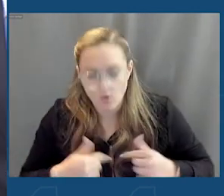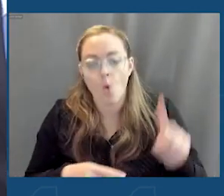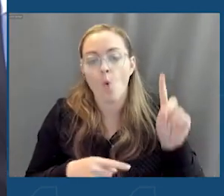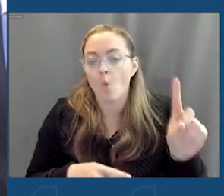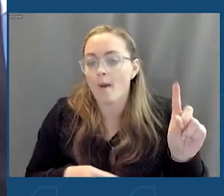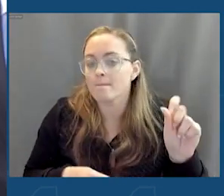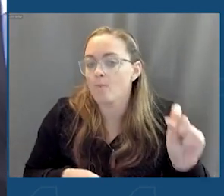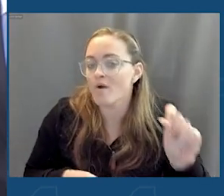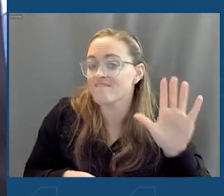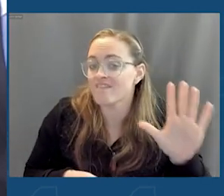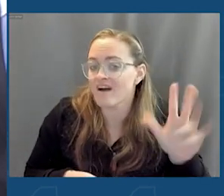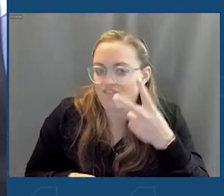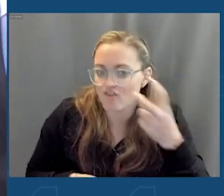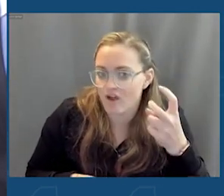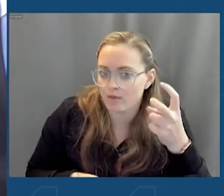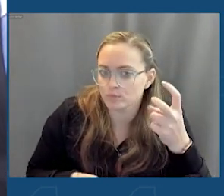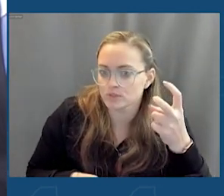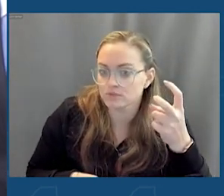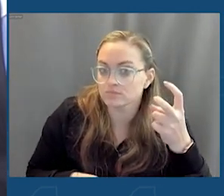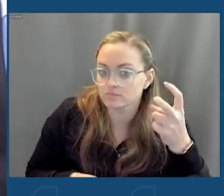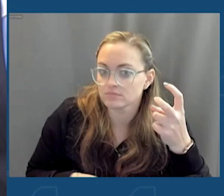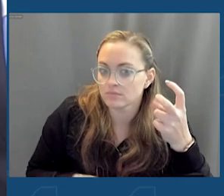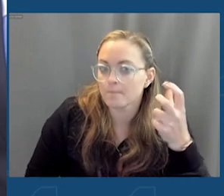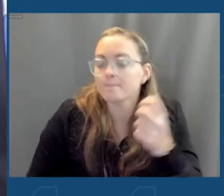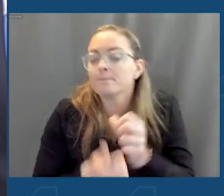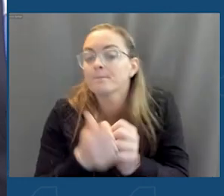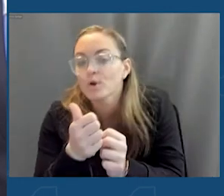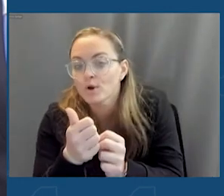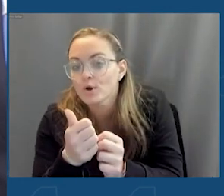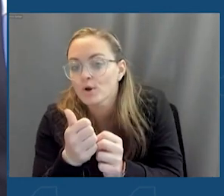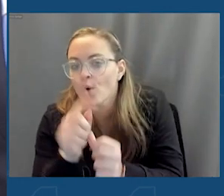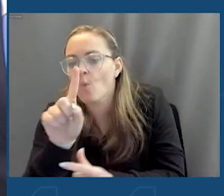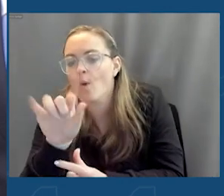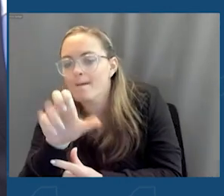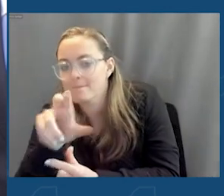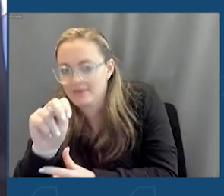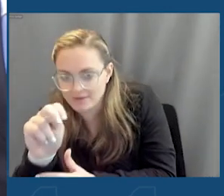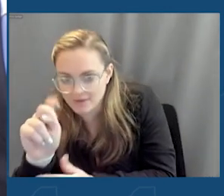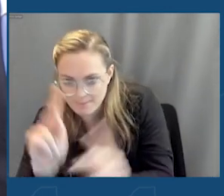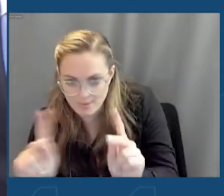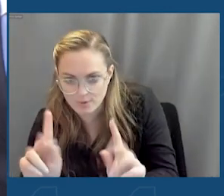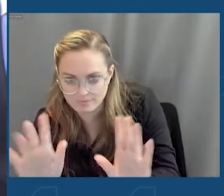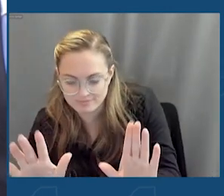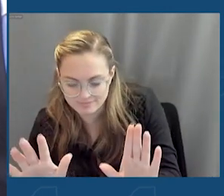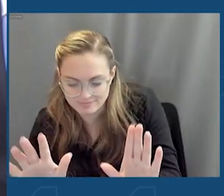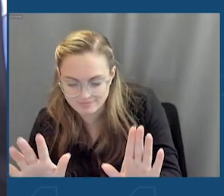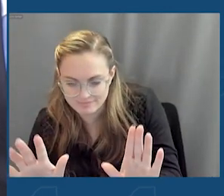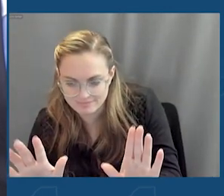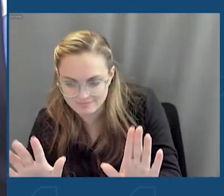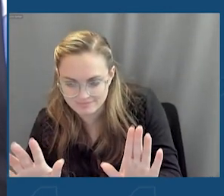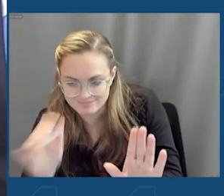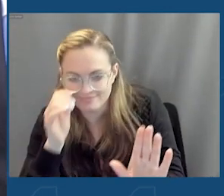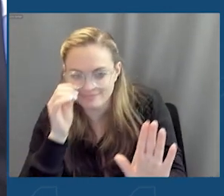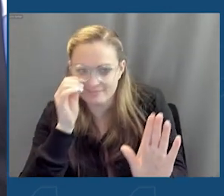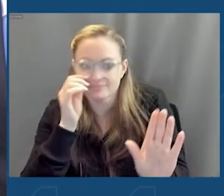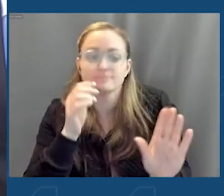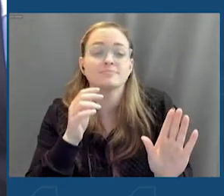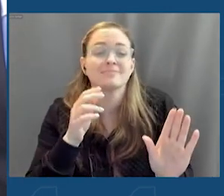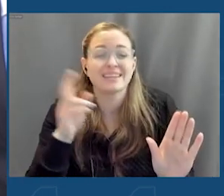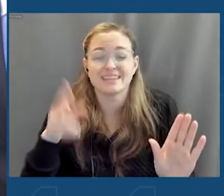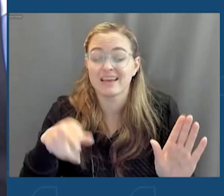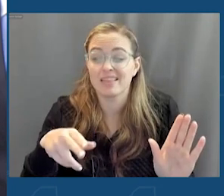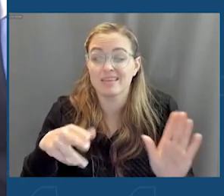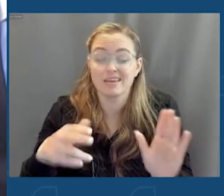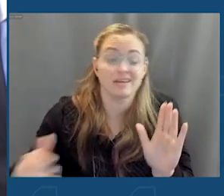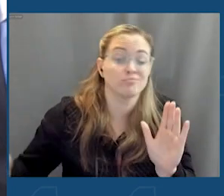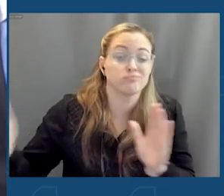1.5 crimes, 1.5 crimes per million riders. At the height of the pandemic,